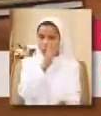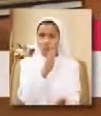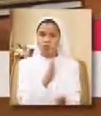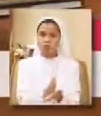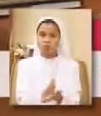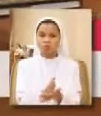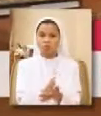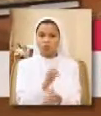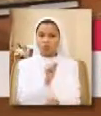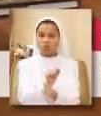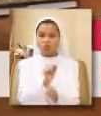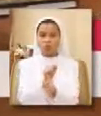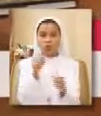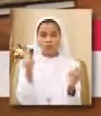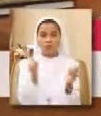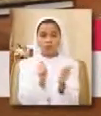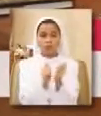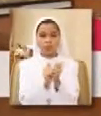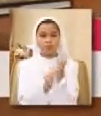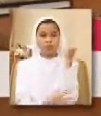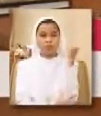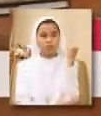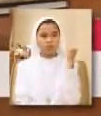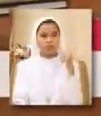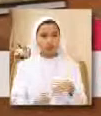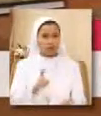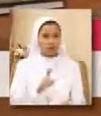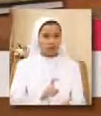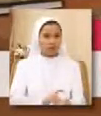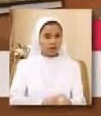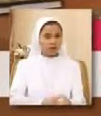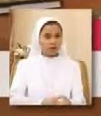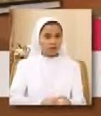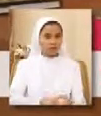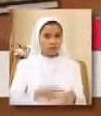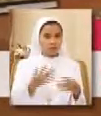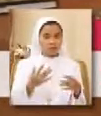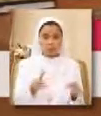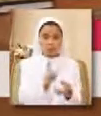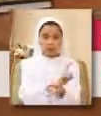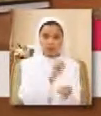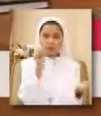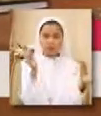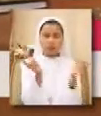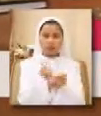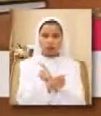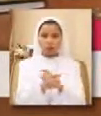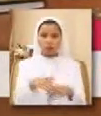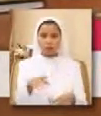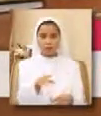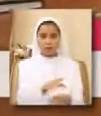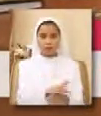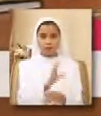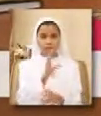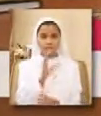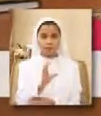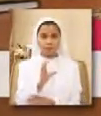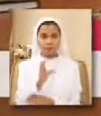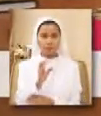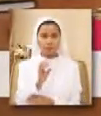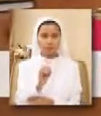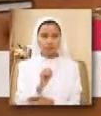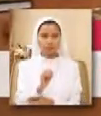Bishop. With the poor, completely with the poor. And that time your name has been changed to what? Sisters of Franciscan? Compassion.